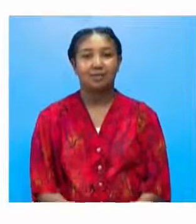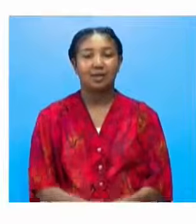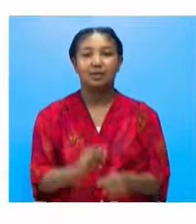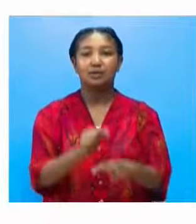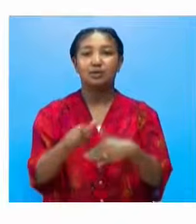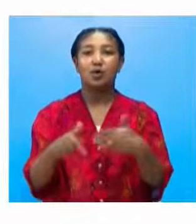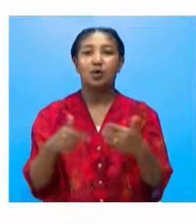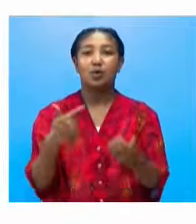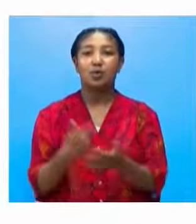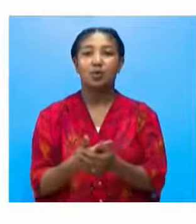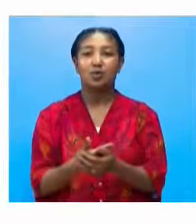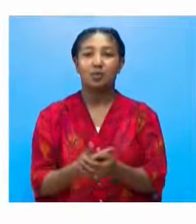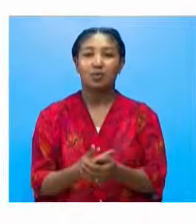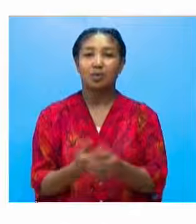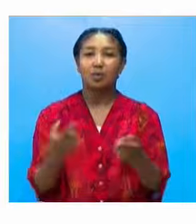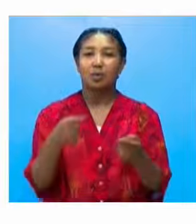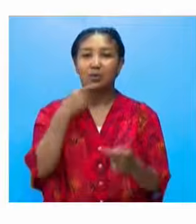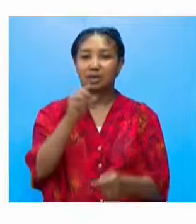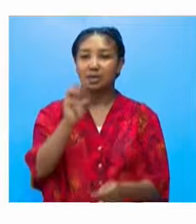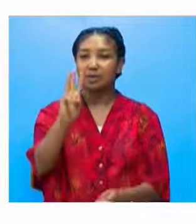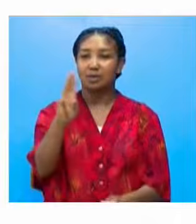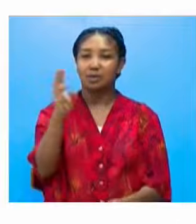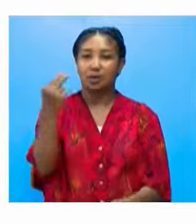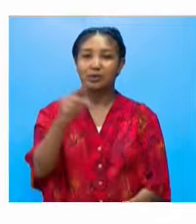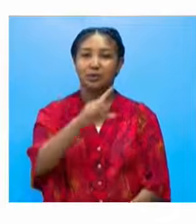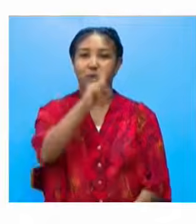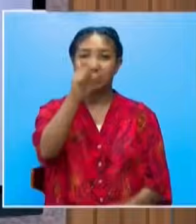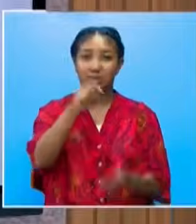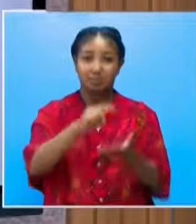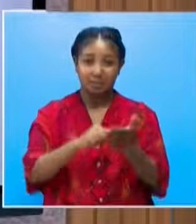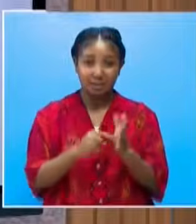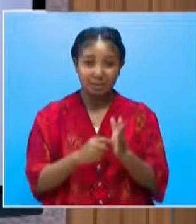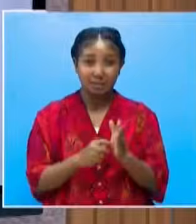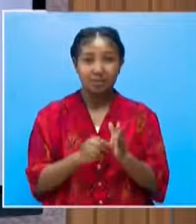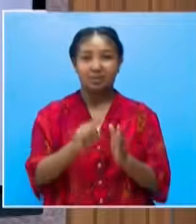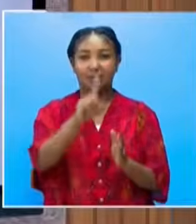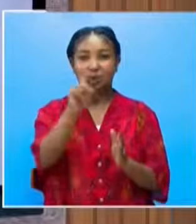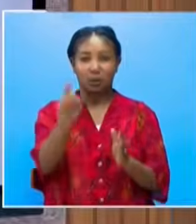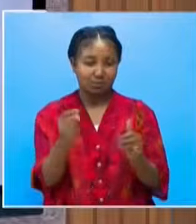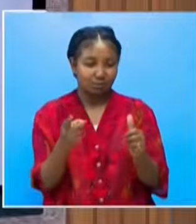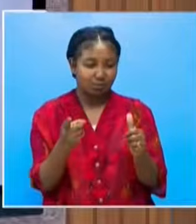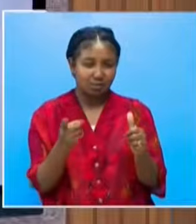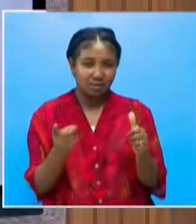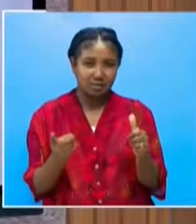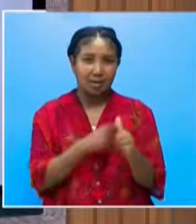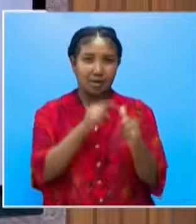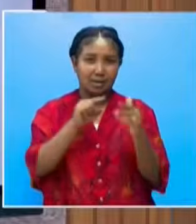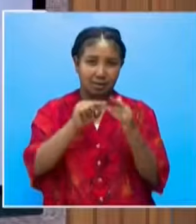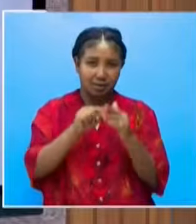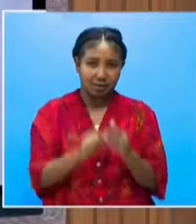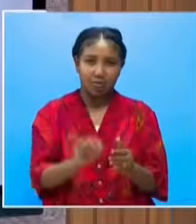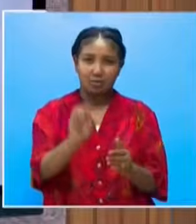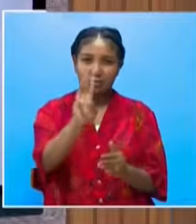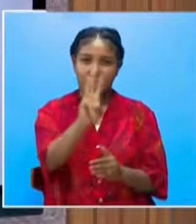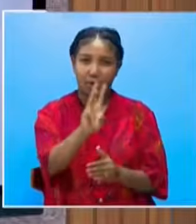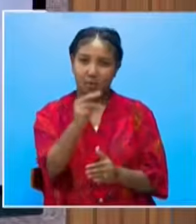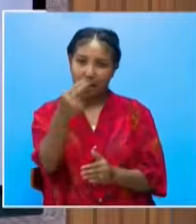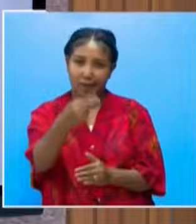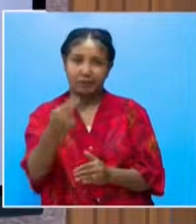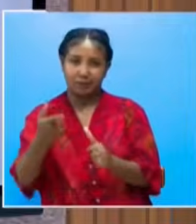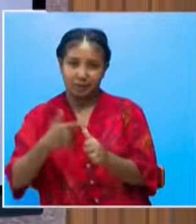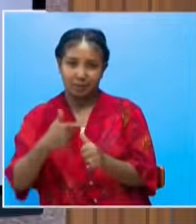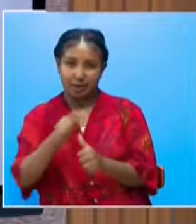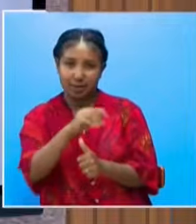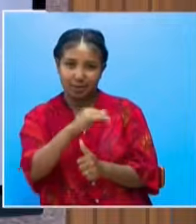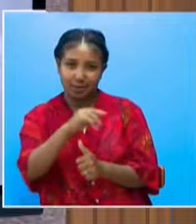So, when we say WH question means the question which started from WH,